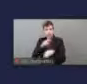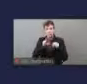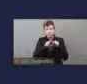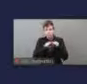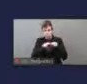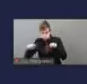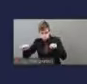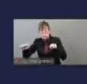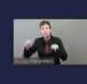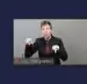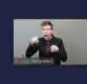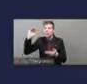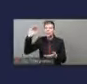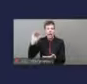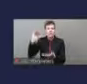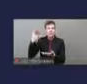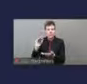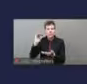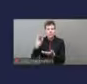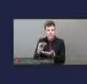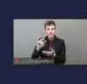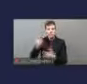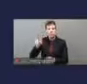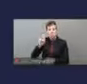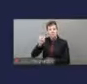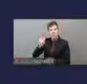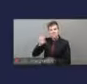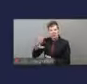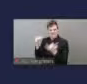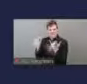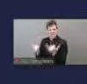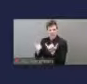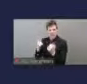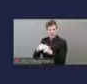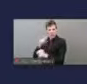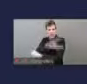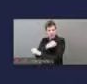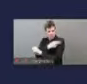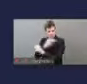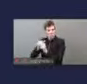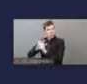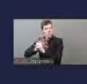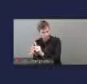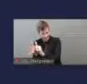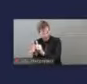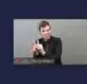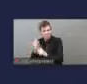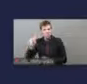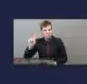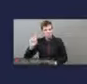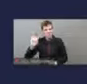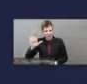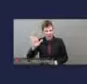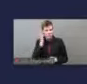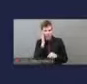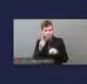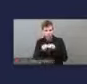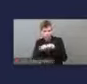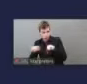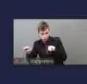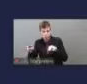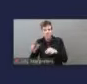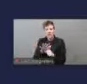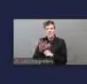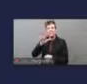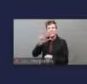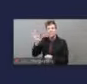current COVID hospitalizations, 54 on ventilators. That, for me, I always look at those comparisons day